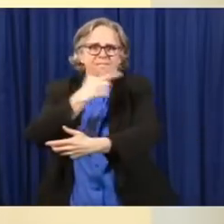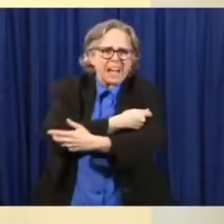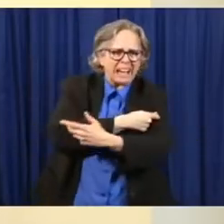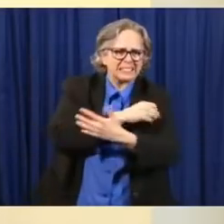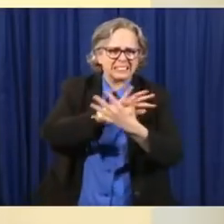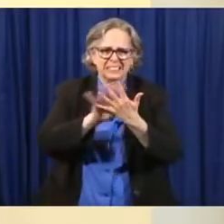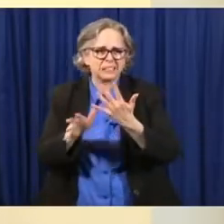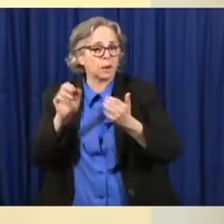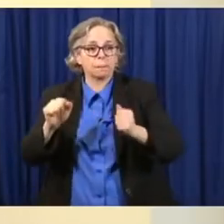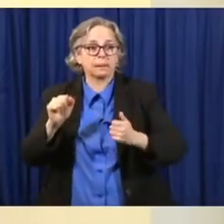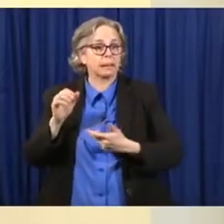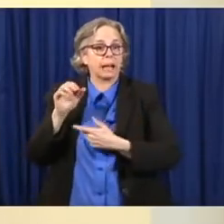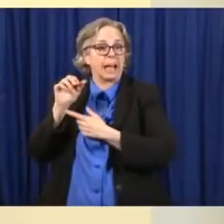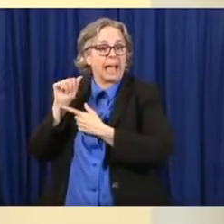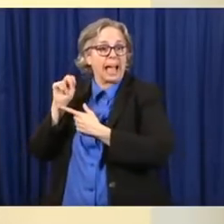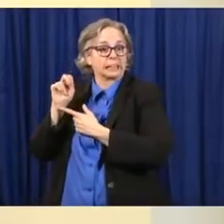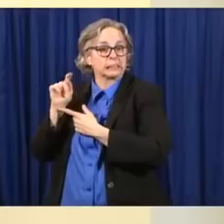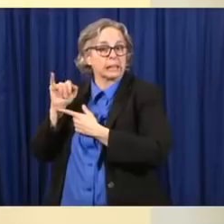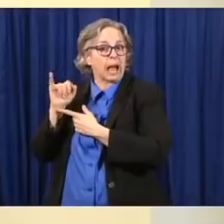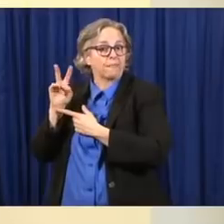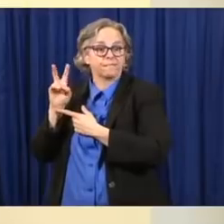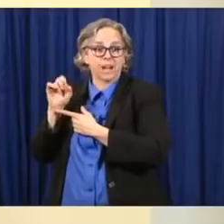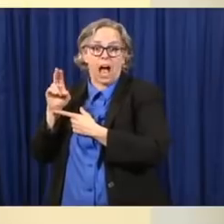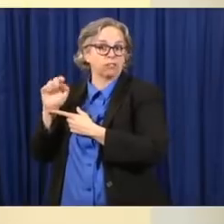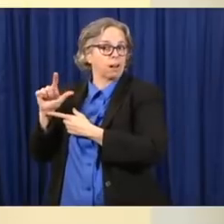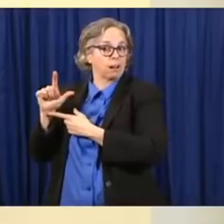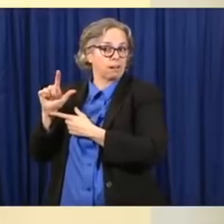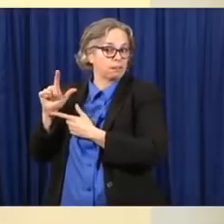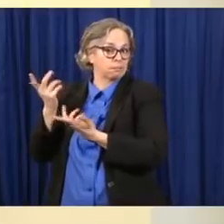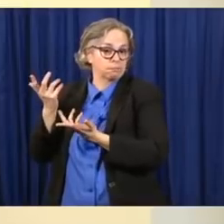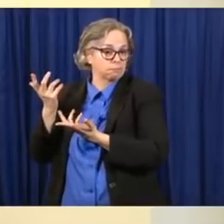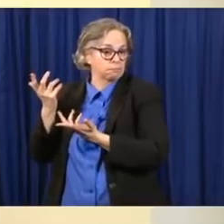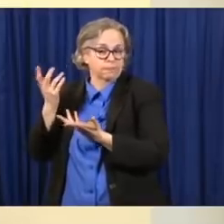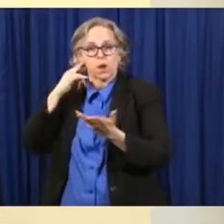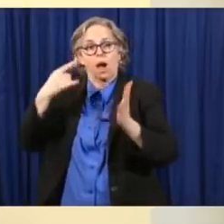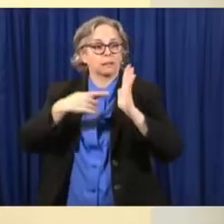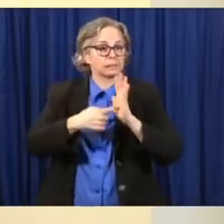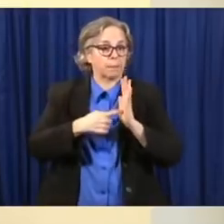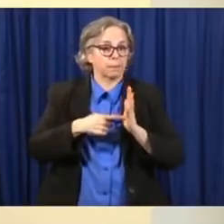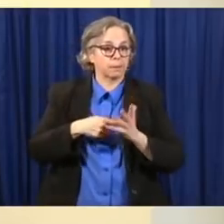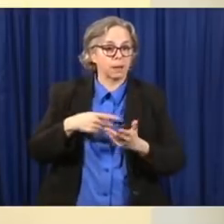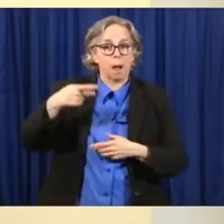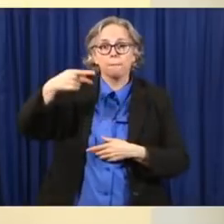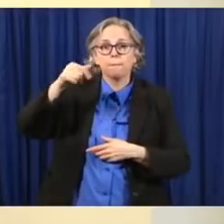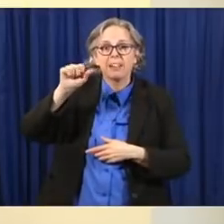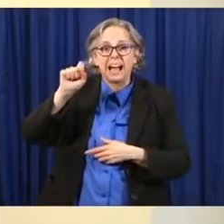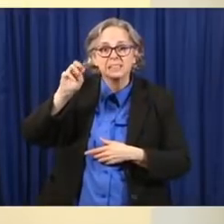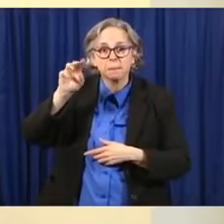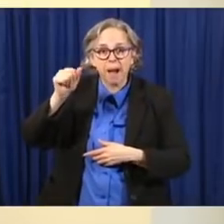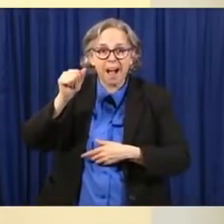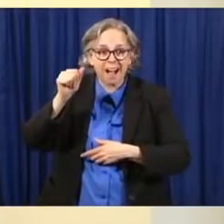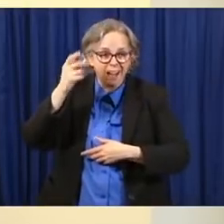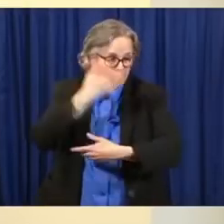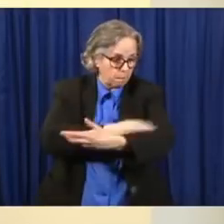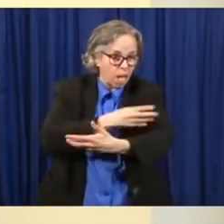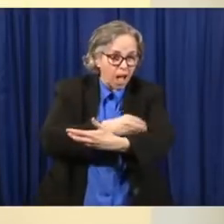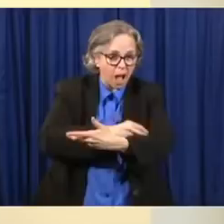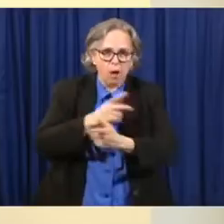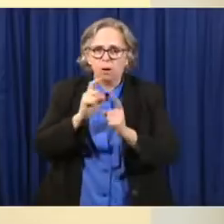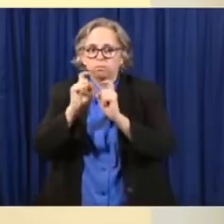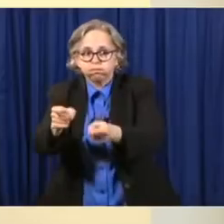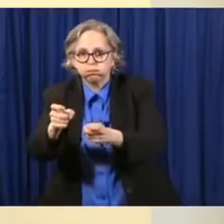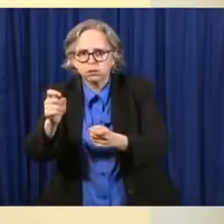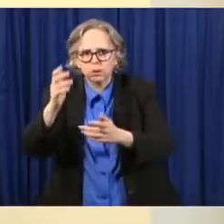that we're doing when we're doing serum, where people with antibodies can be transfused into people who are sick. And so all